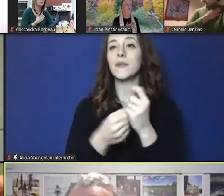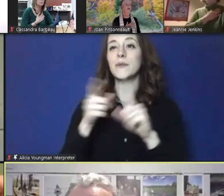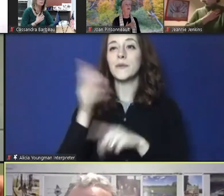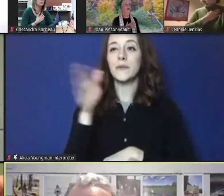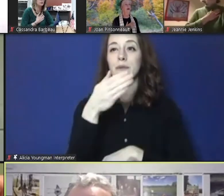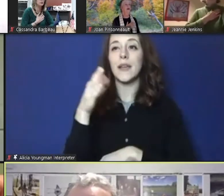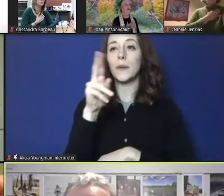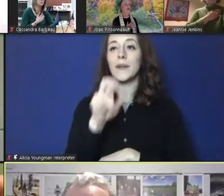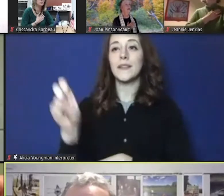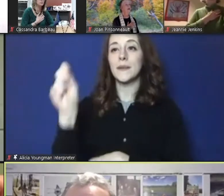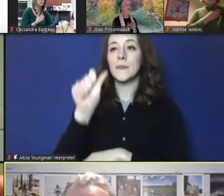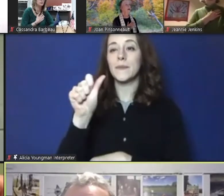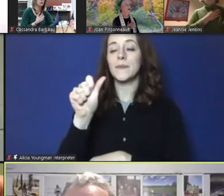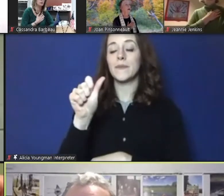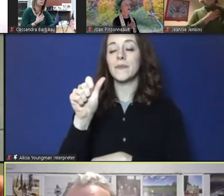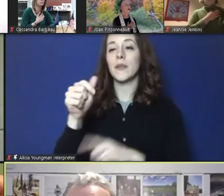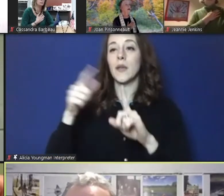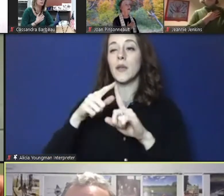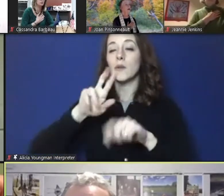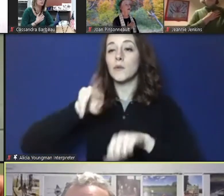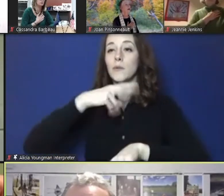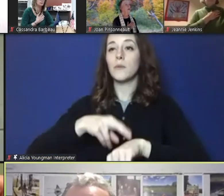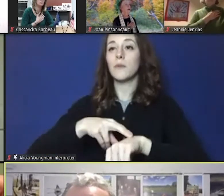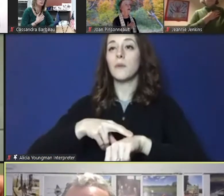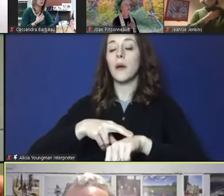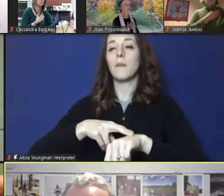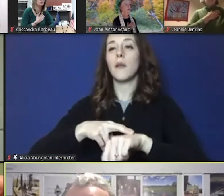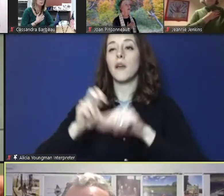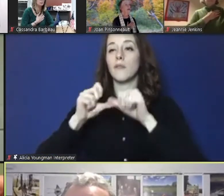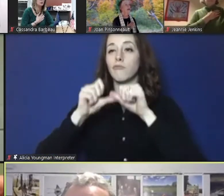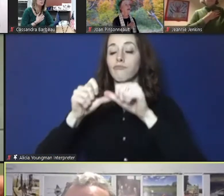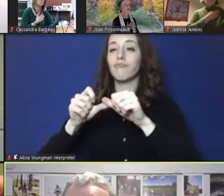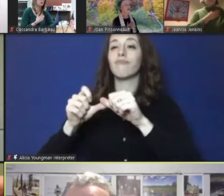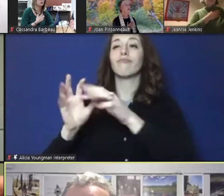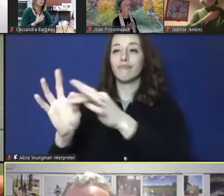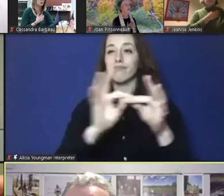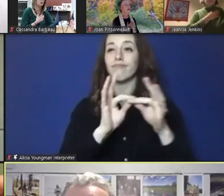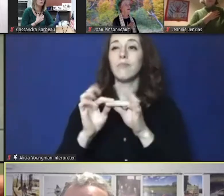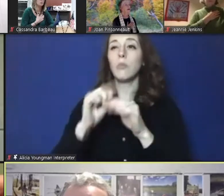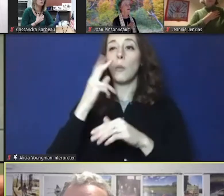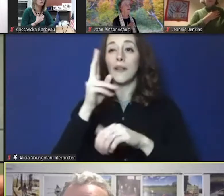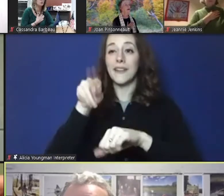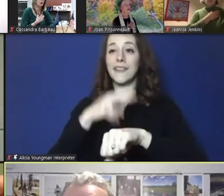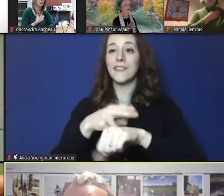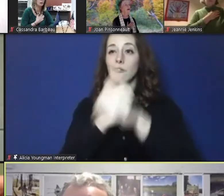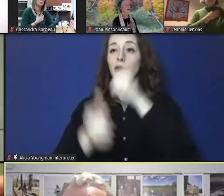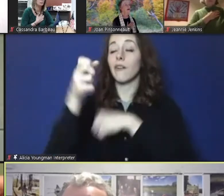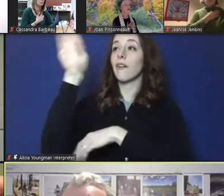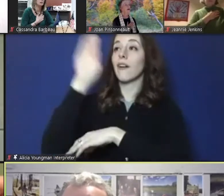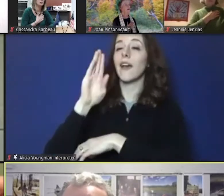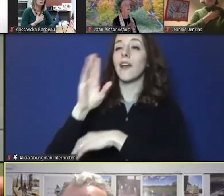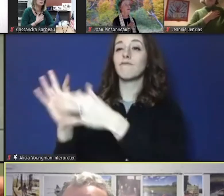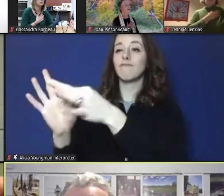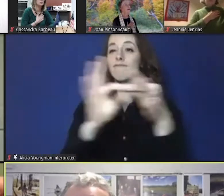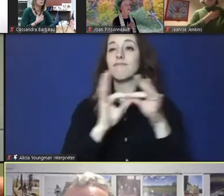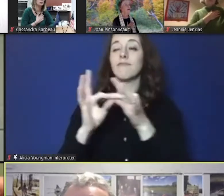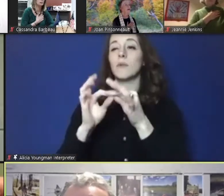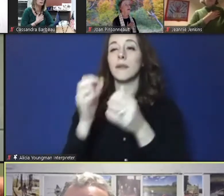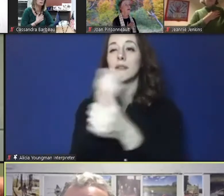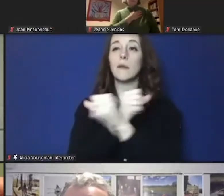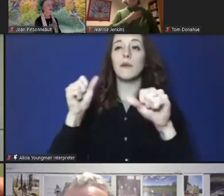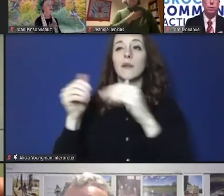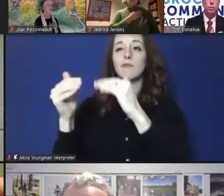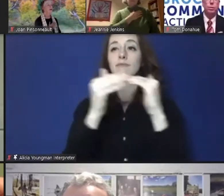flag of the United States of America and to the republic for which it stands, one nation, under God, indivisible,